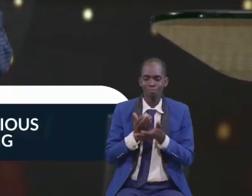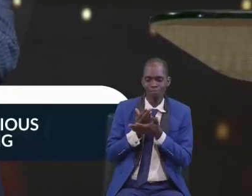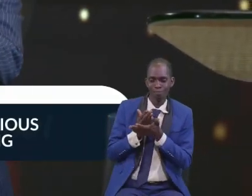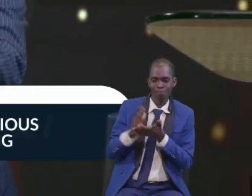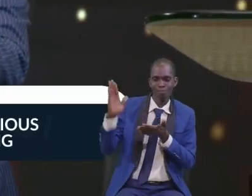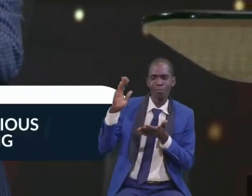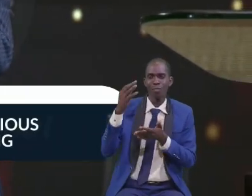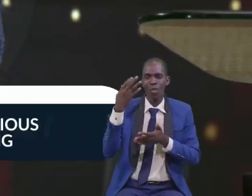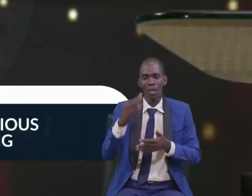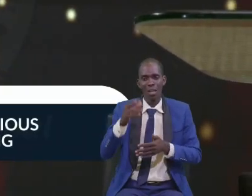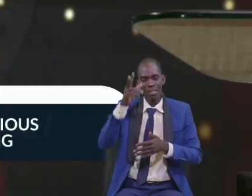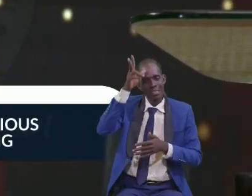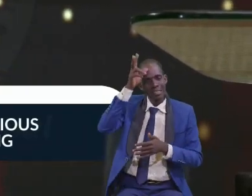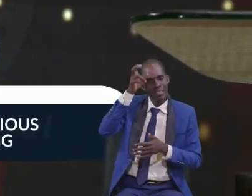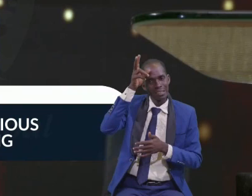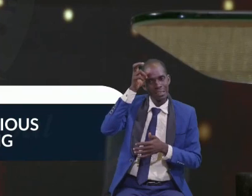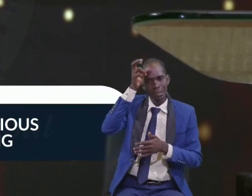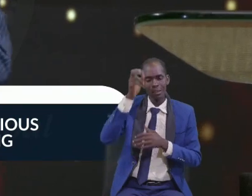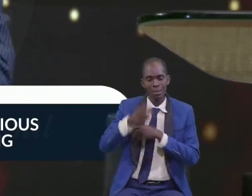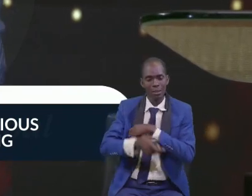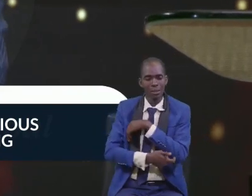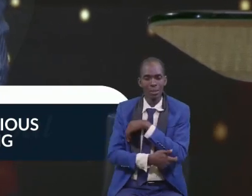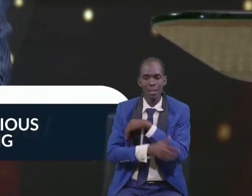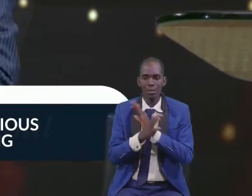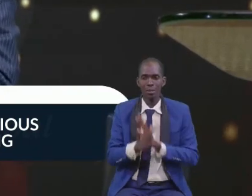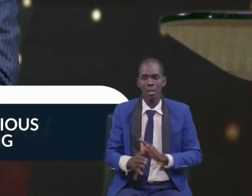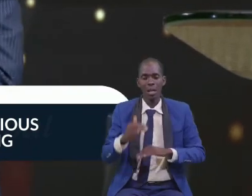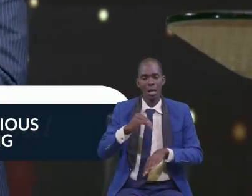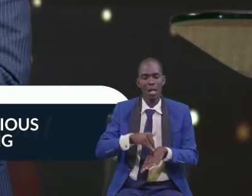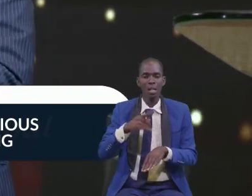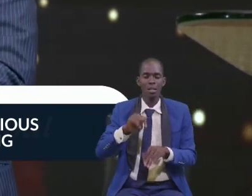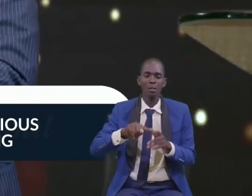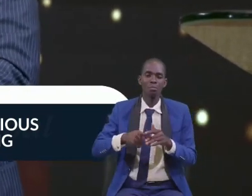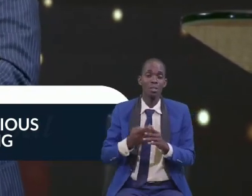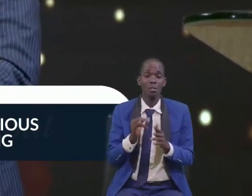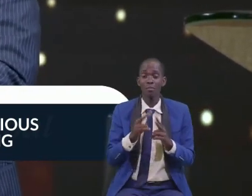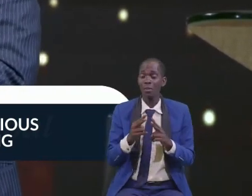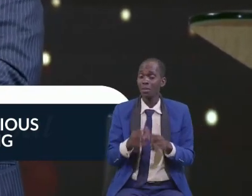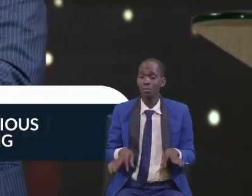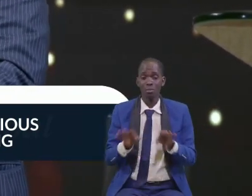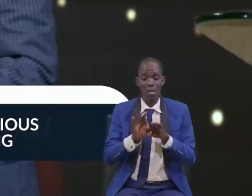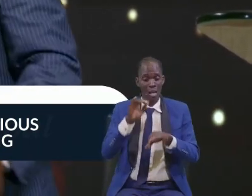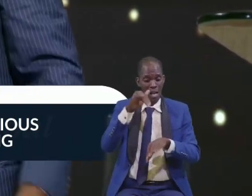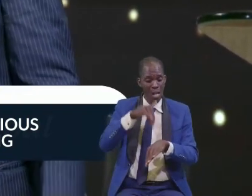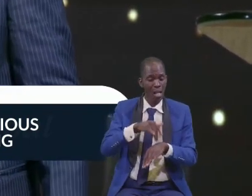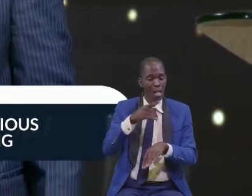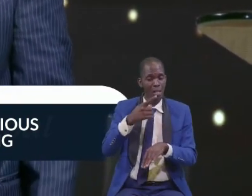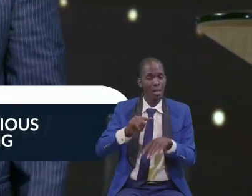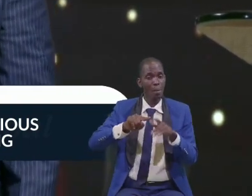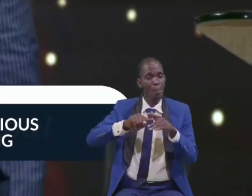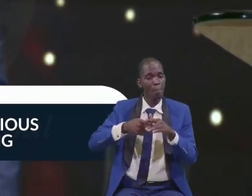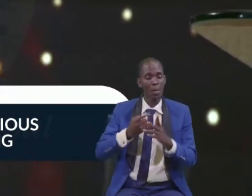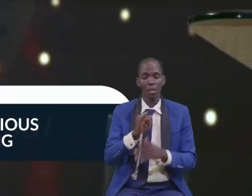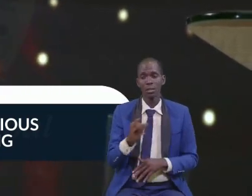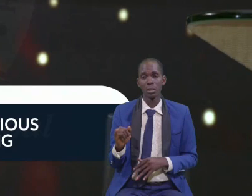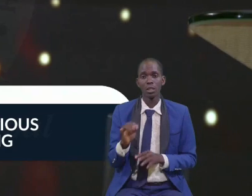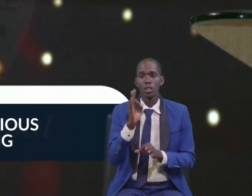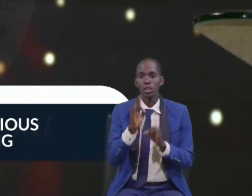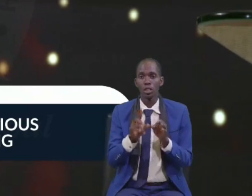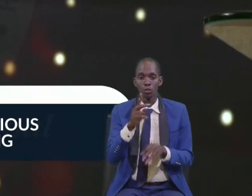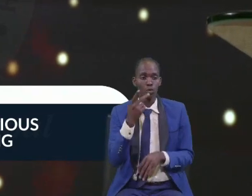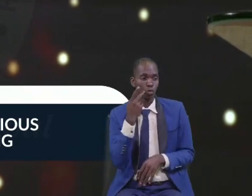of devious tempters at the beginning. Very important. At the beginning, if you see a